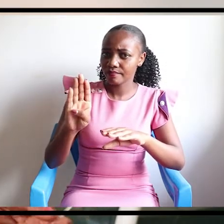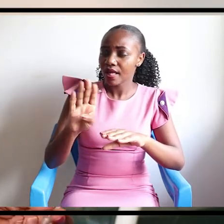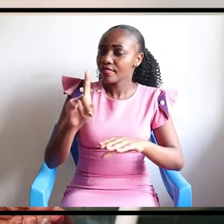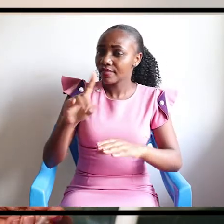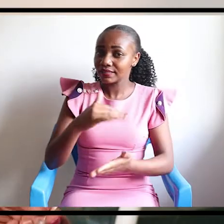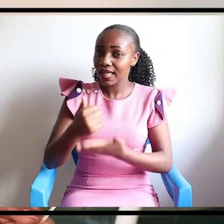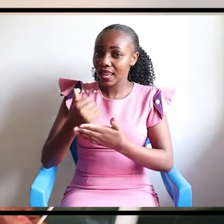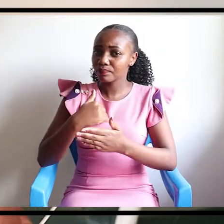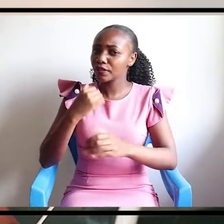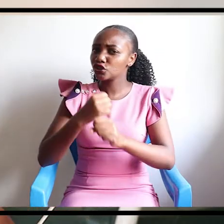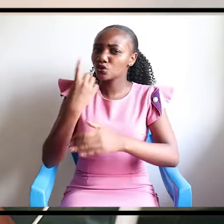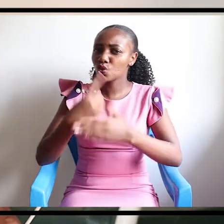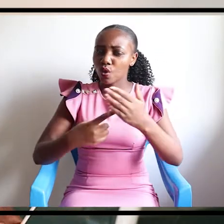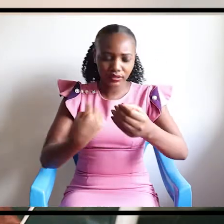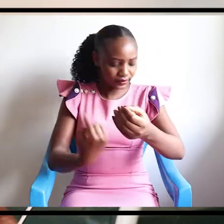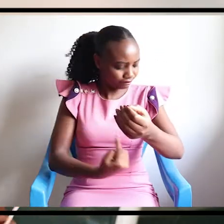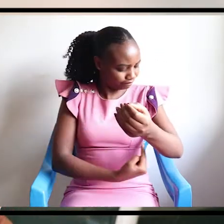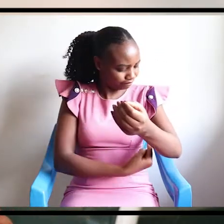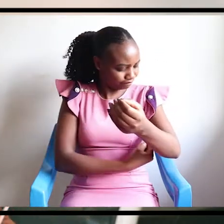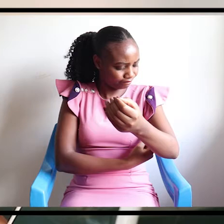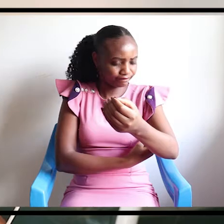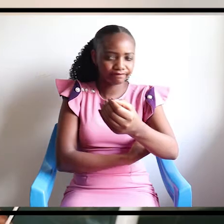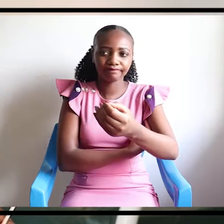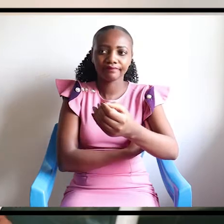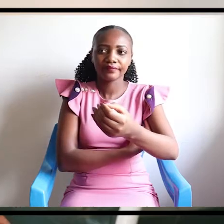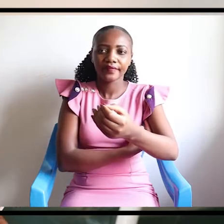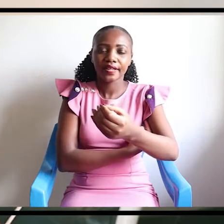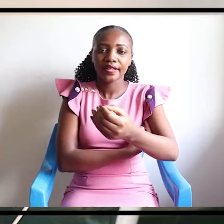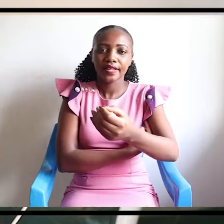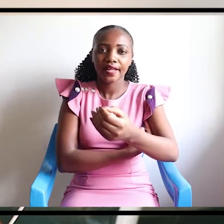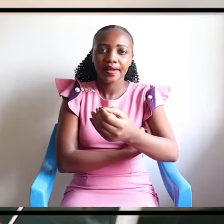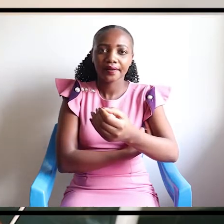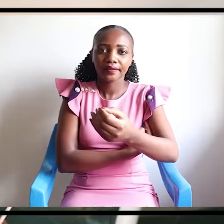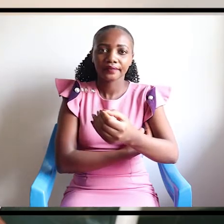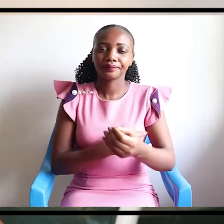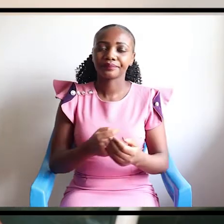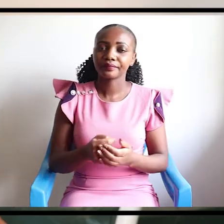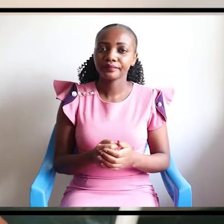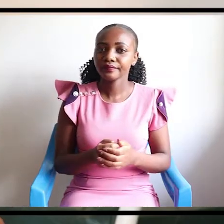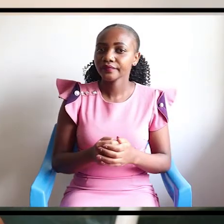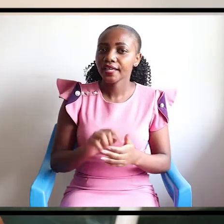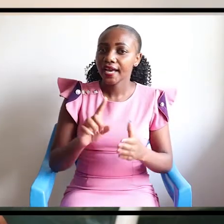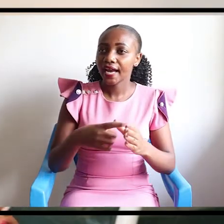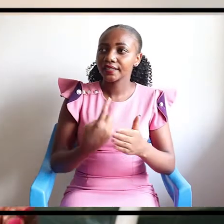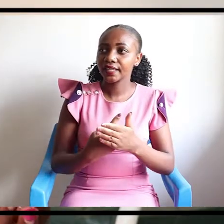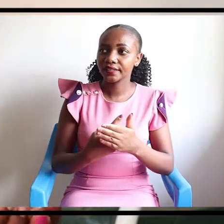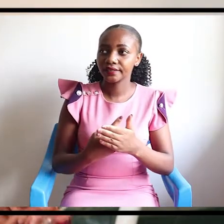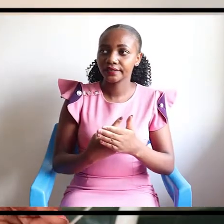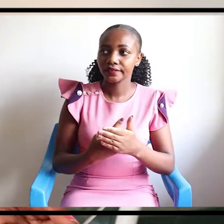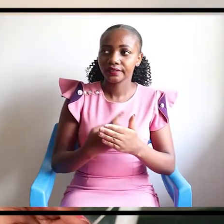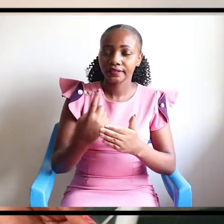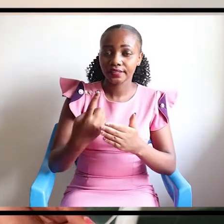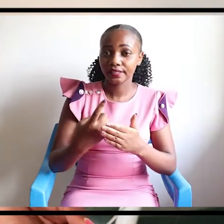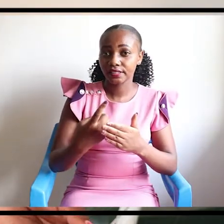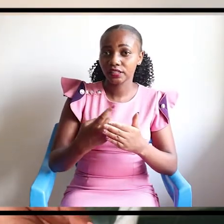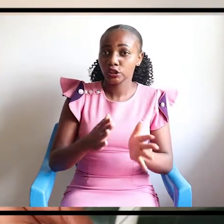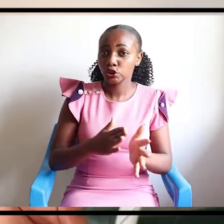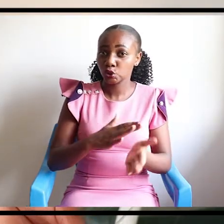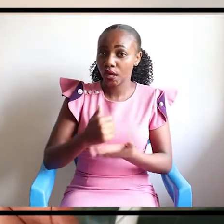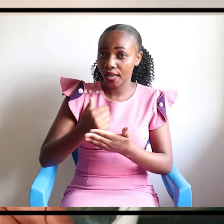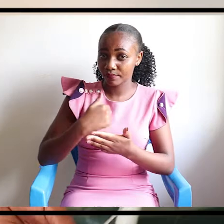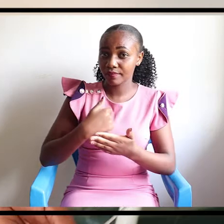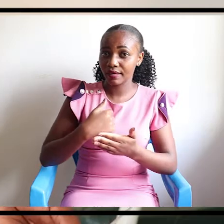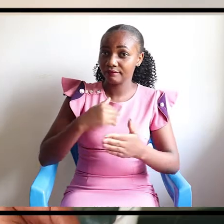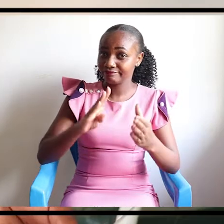skin, because this is a very clean procedure. If you contaminate, it gets an infection. So it comes specially packed to lead me inside your